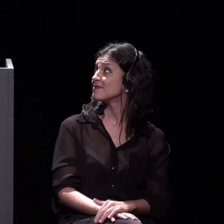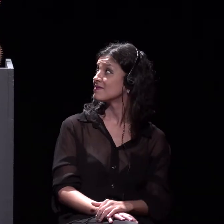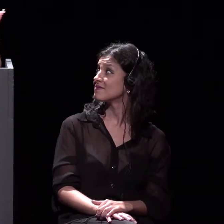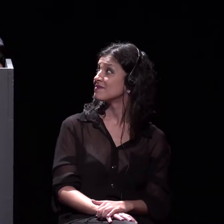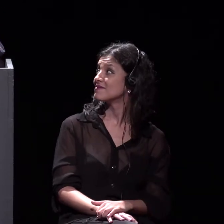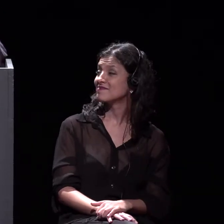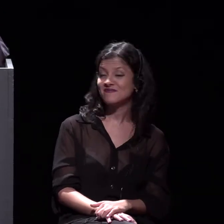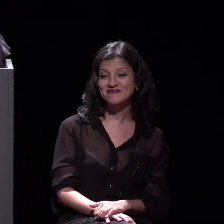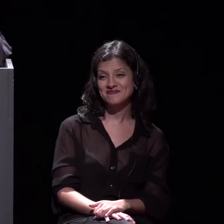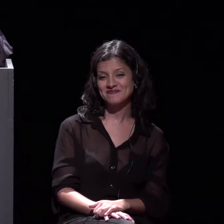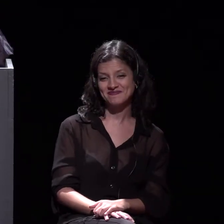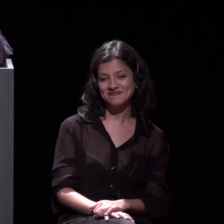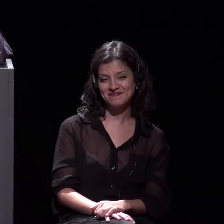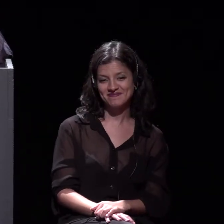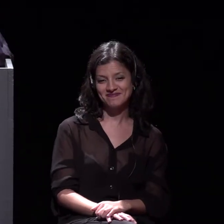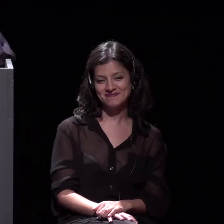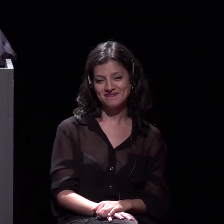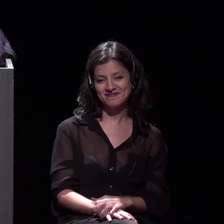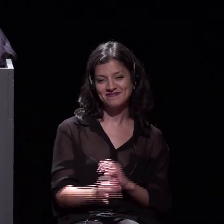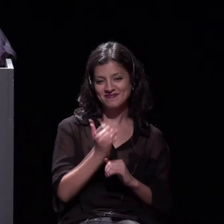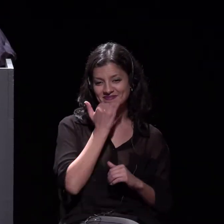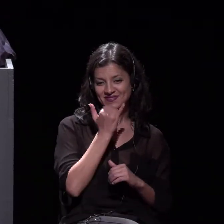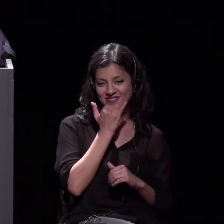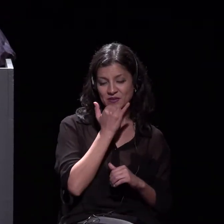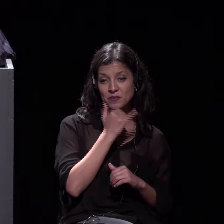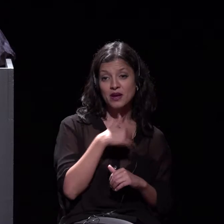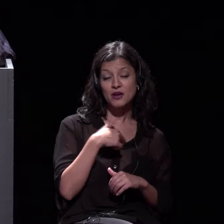I'm just getting to the end.